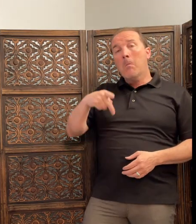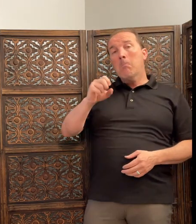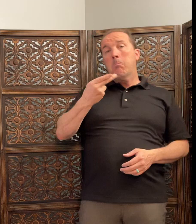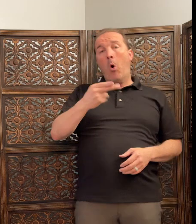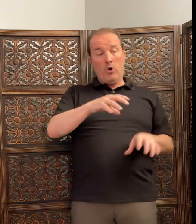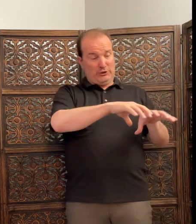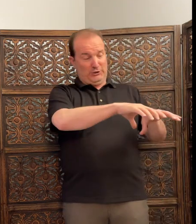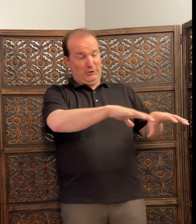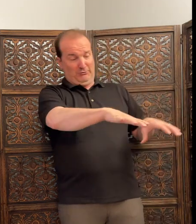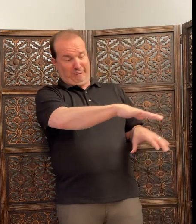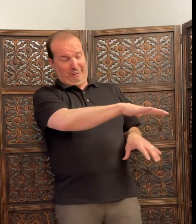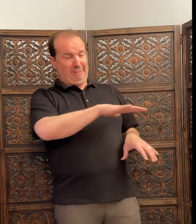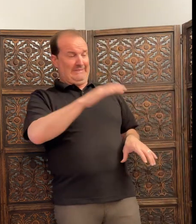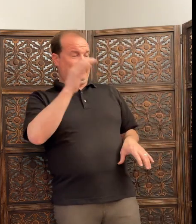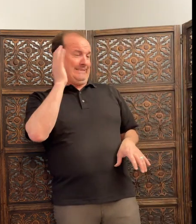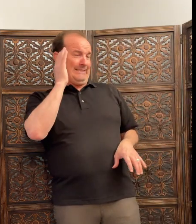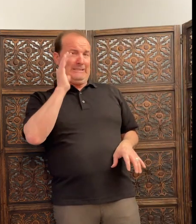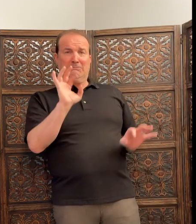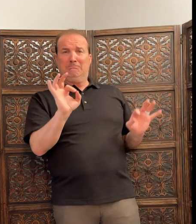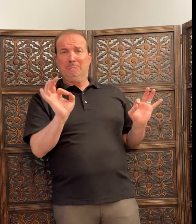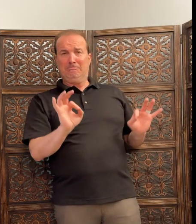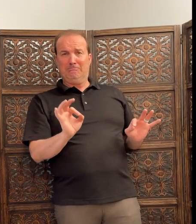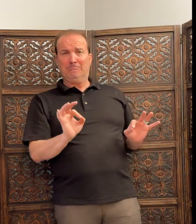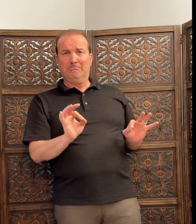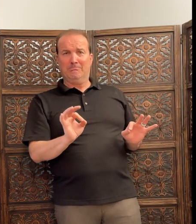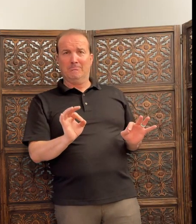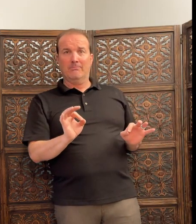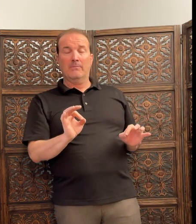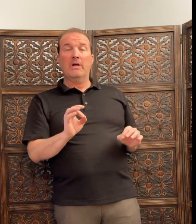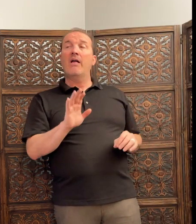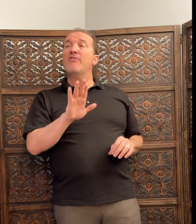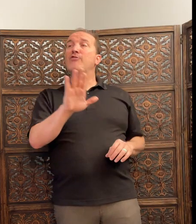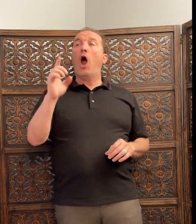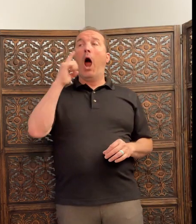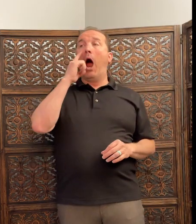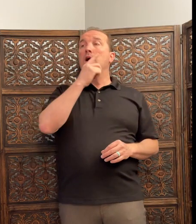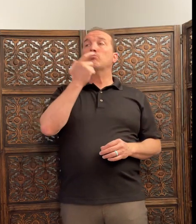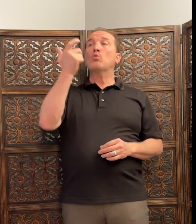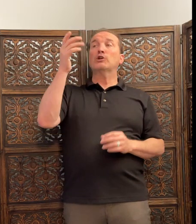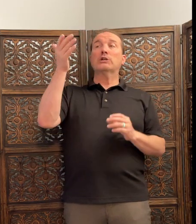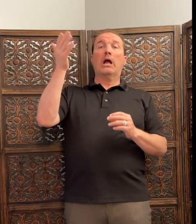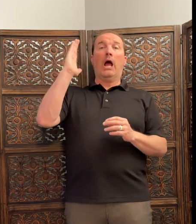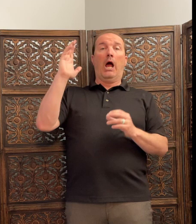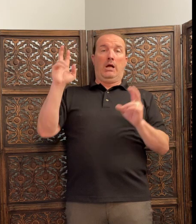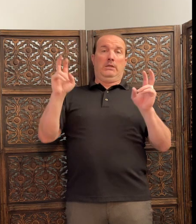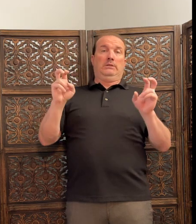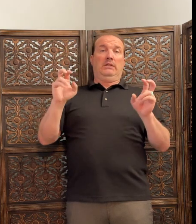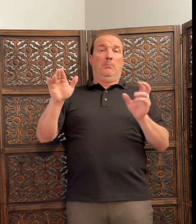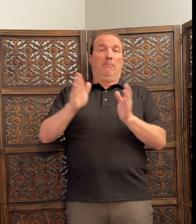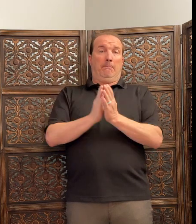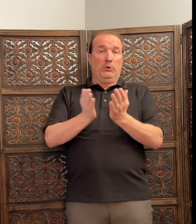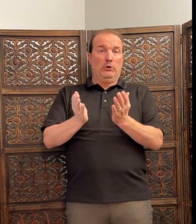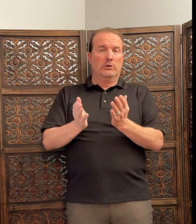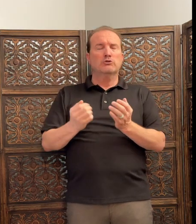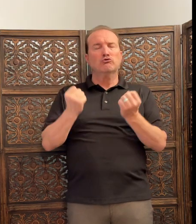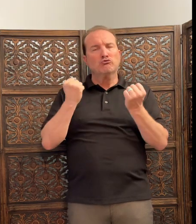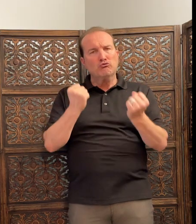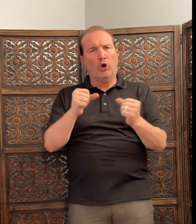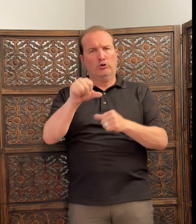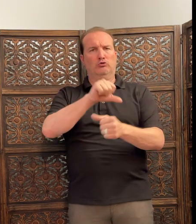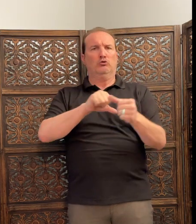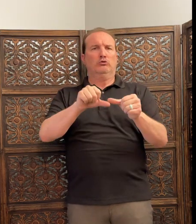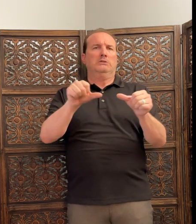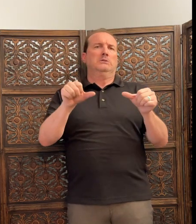So, while the porch may seem like a rather ordinary place, in their eyes we're watching God, it is a strong social space